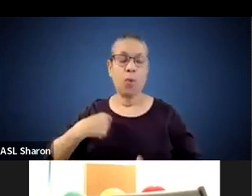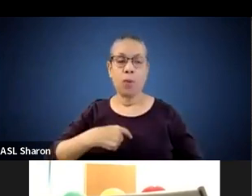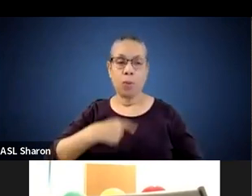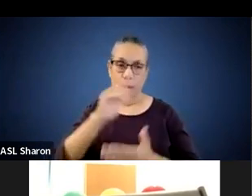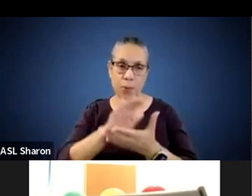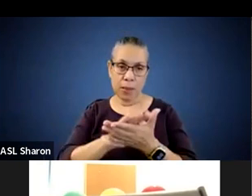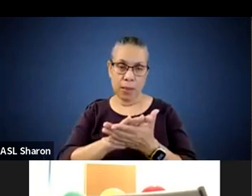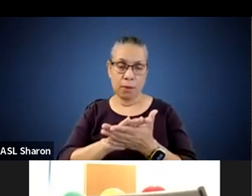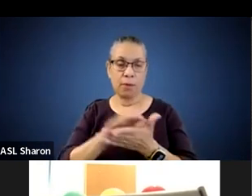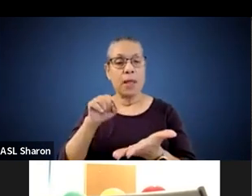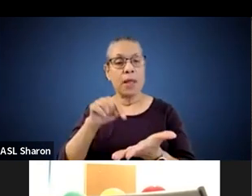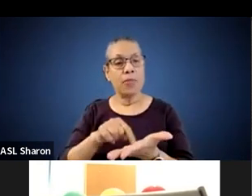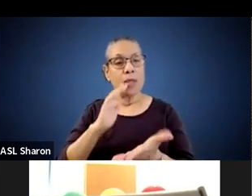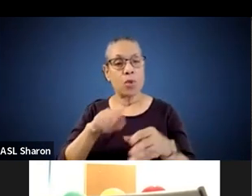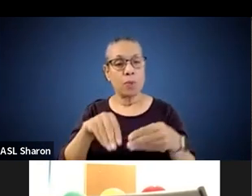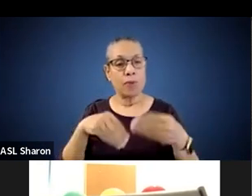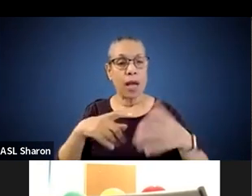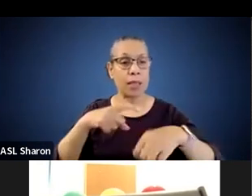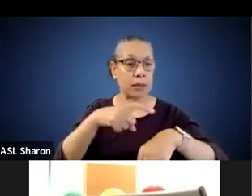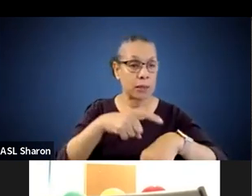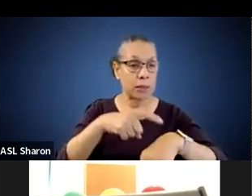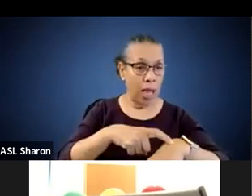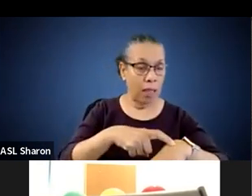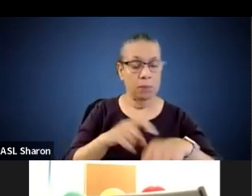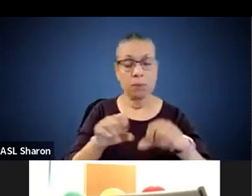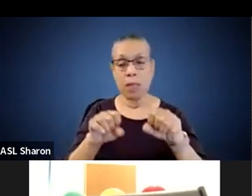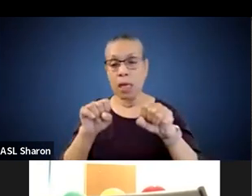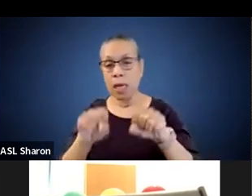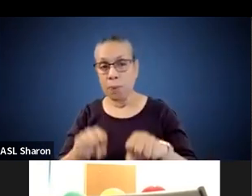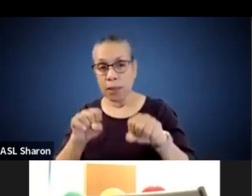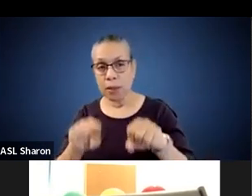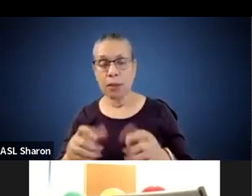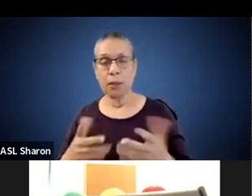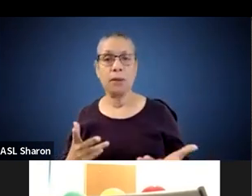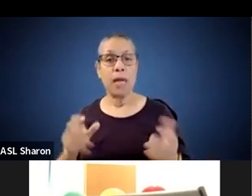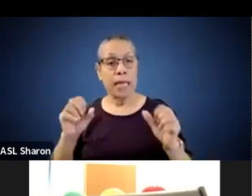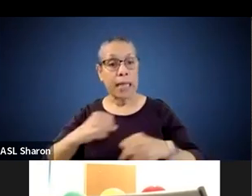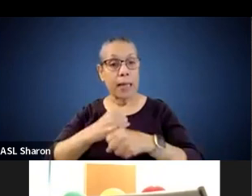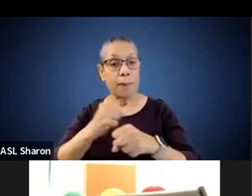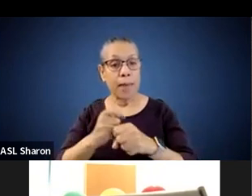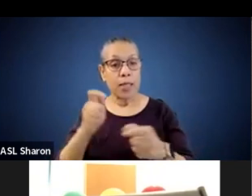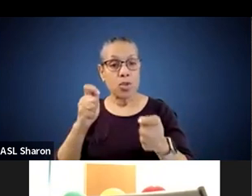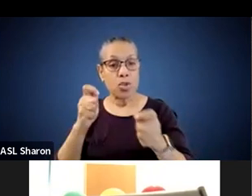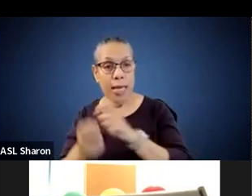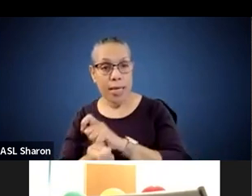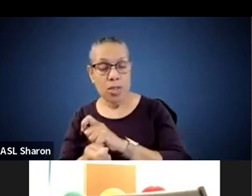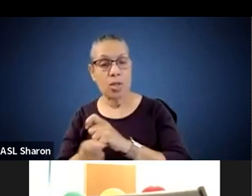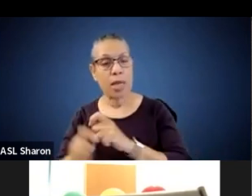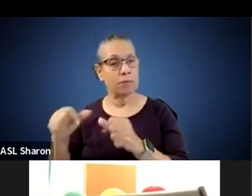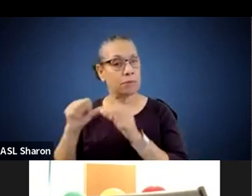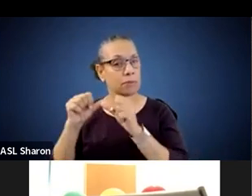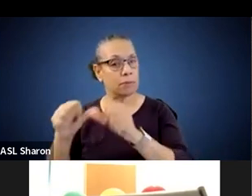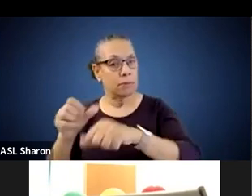provides us the time and the stability to assess our needs Implement changes and continue to build on the improvements that we've been making